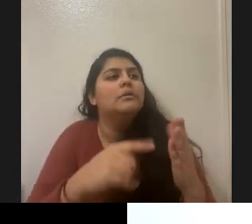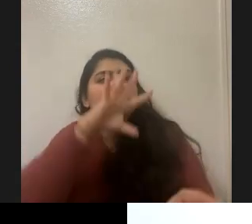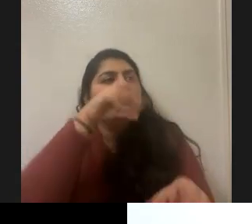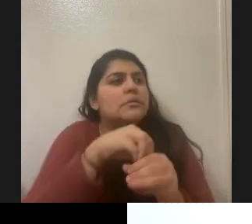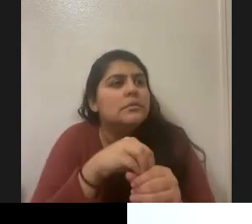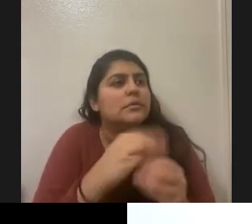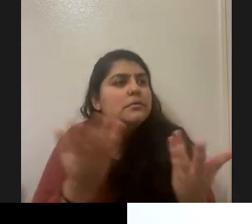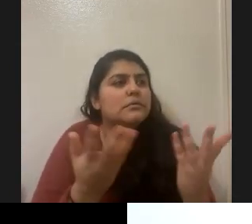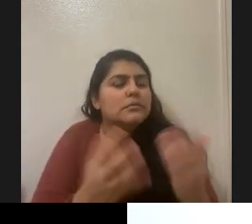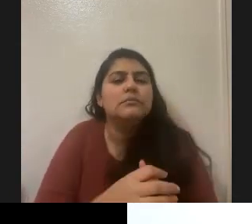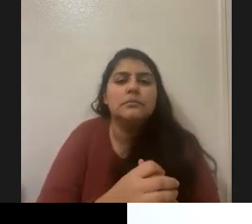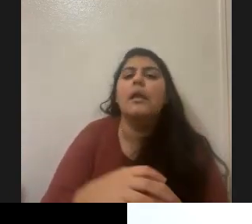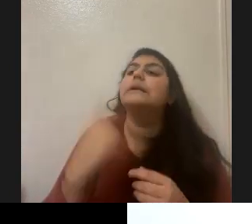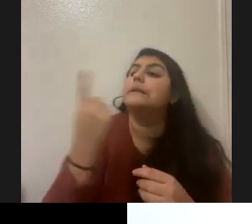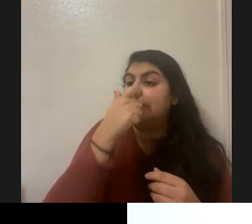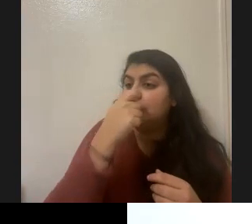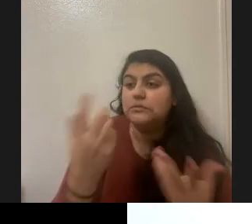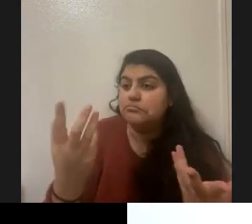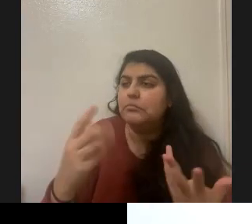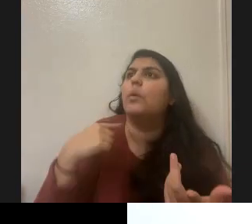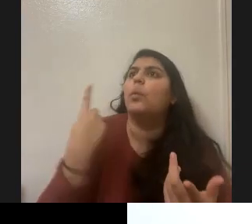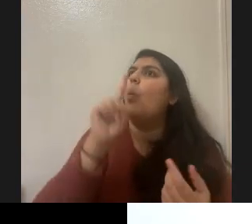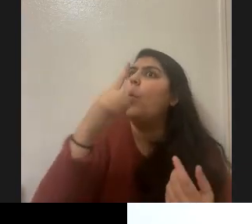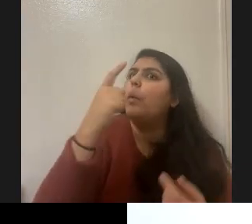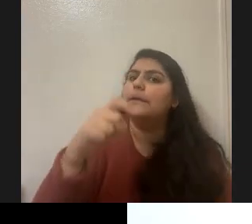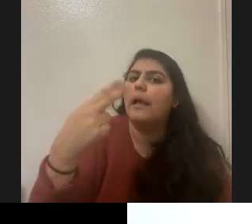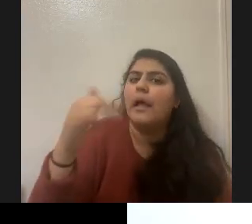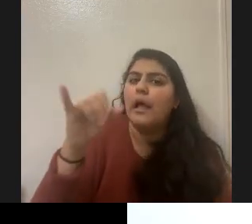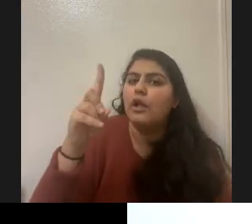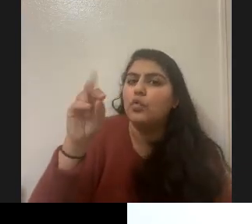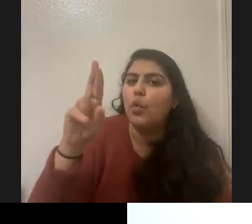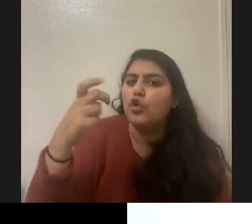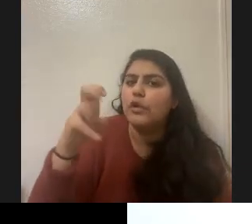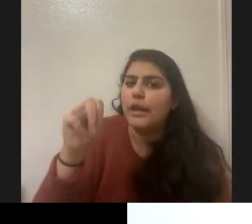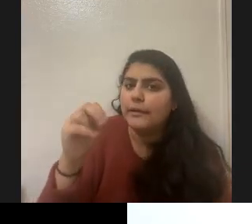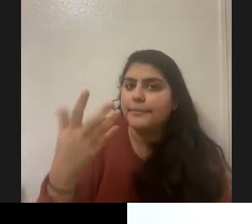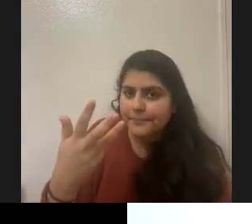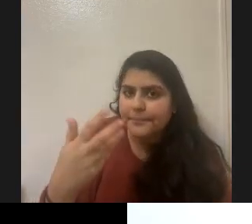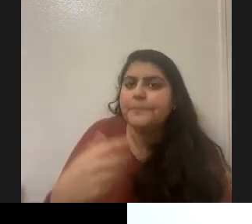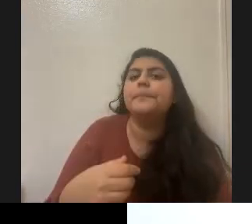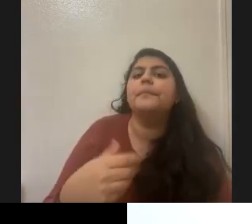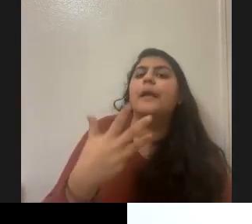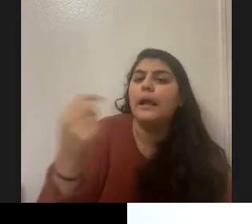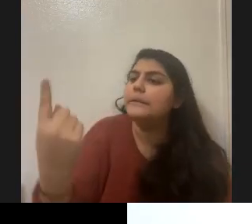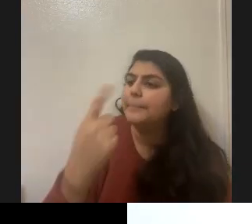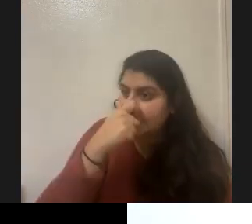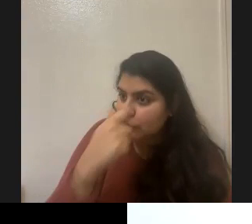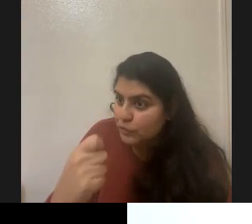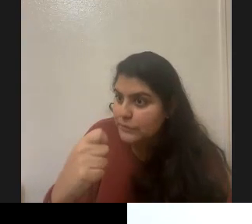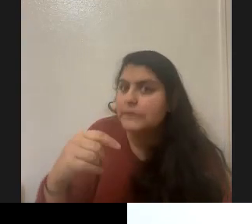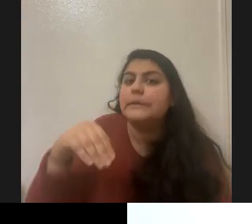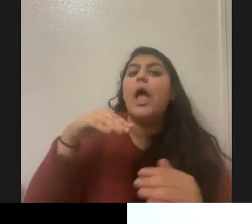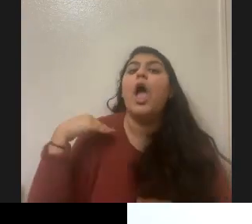something interesting is that we only need hydrogen. And something interesting is that our